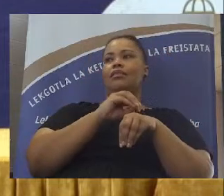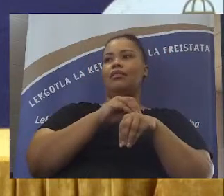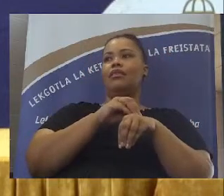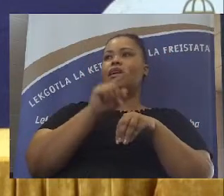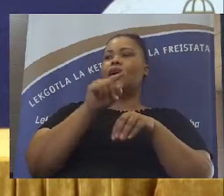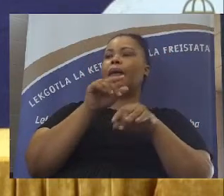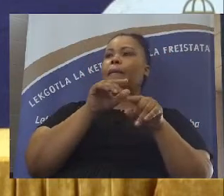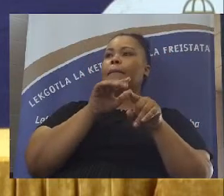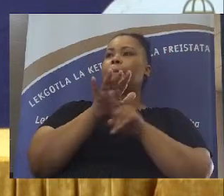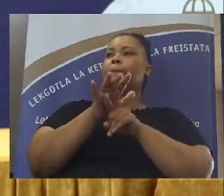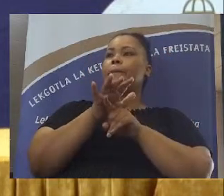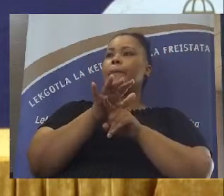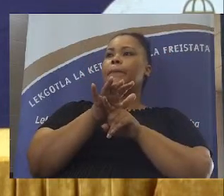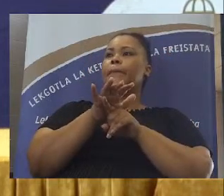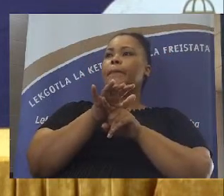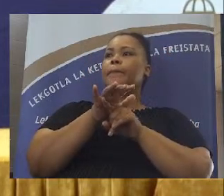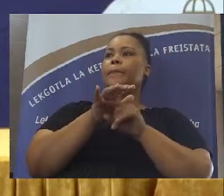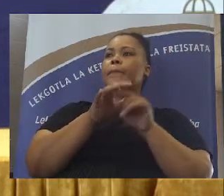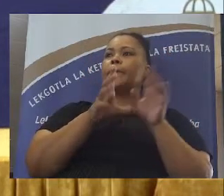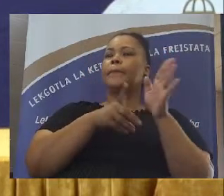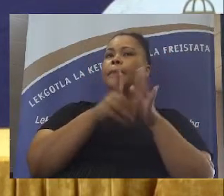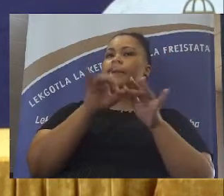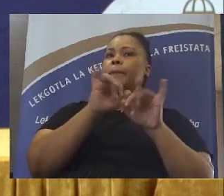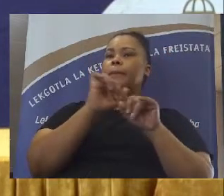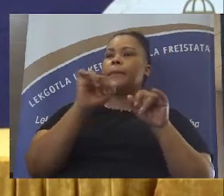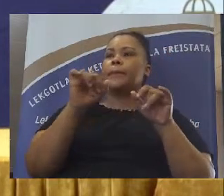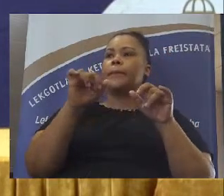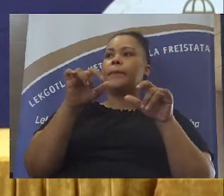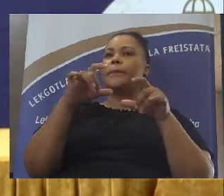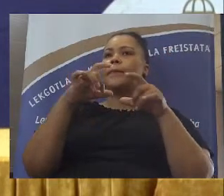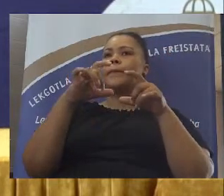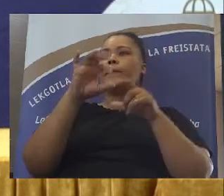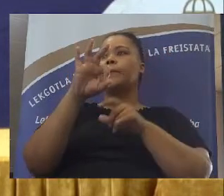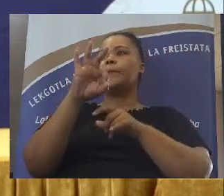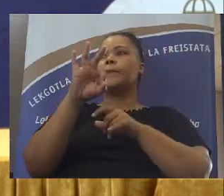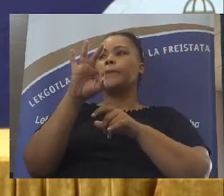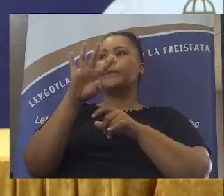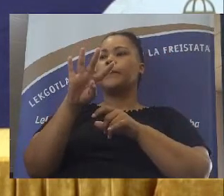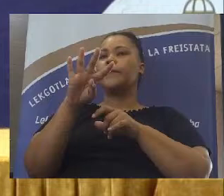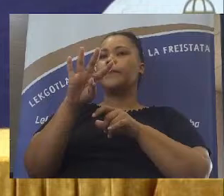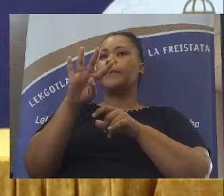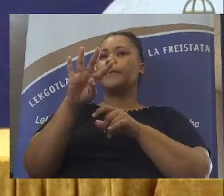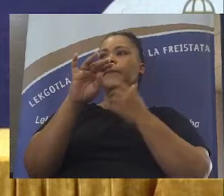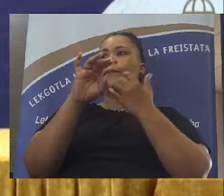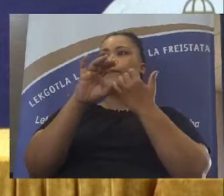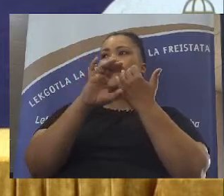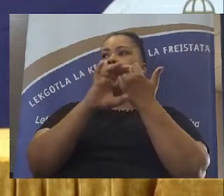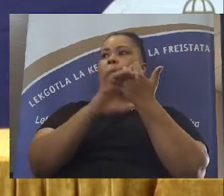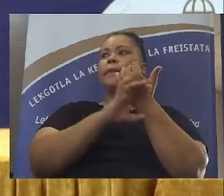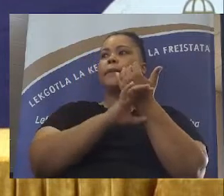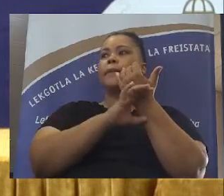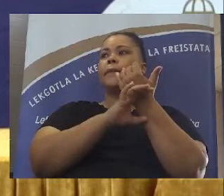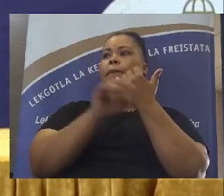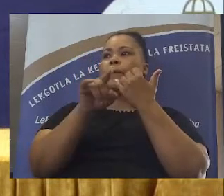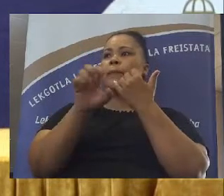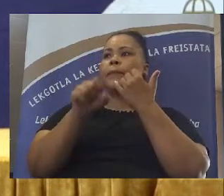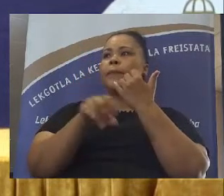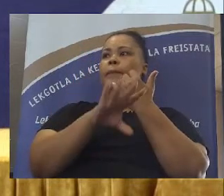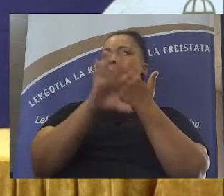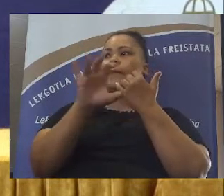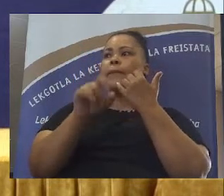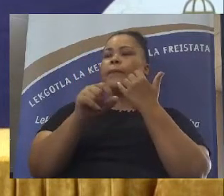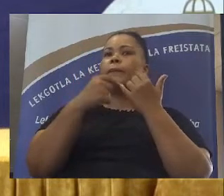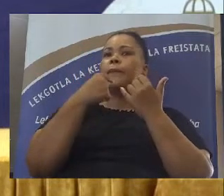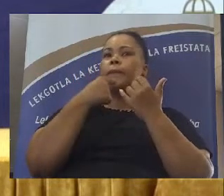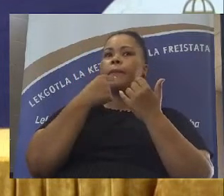impact on their growth. Section 34 of the Constitution of the Republic of South Africa guarantees